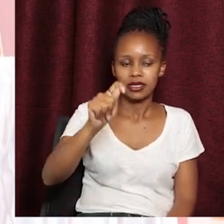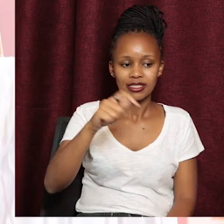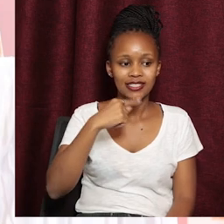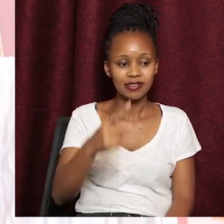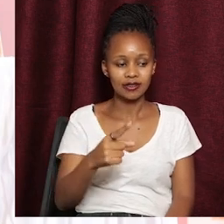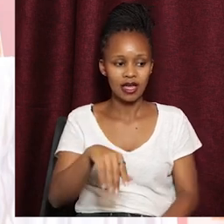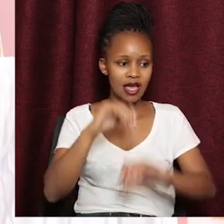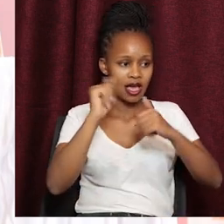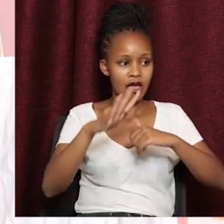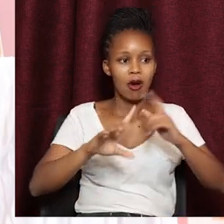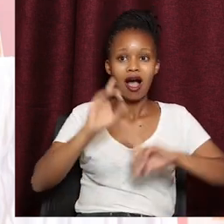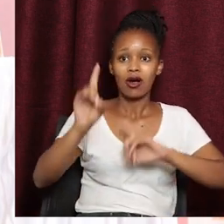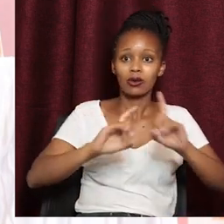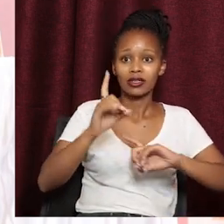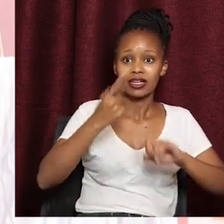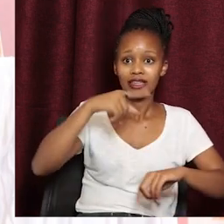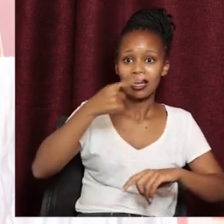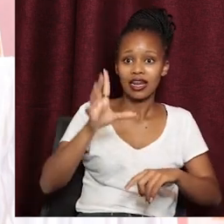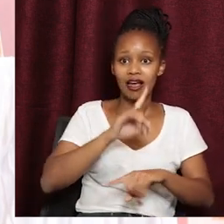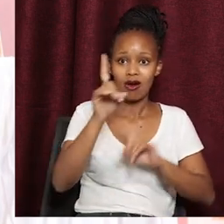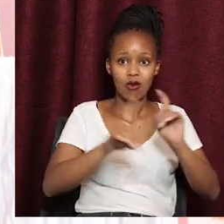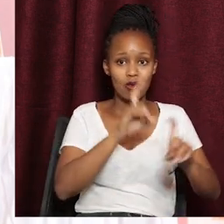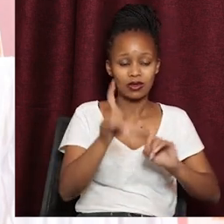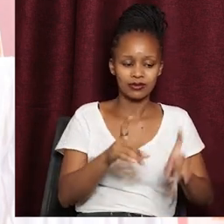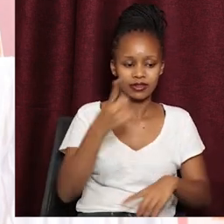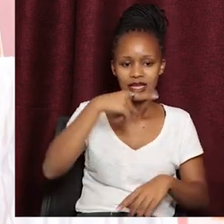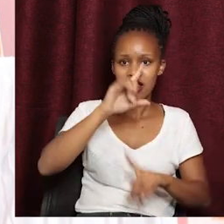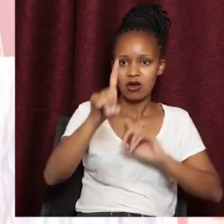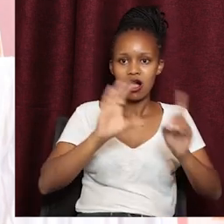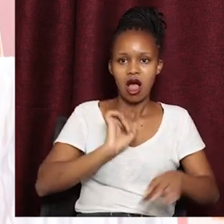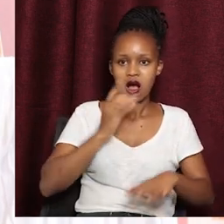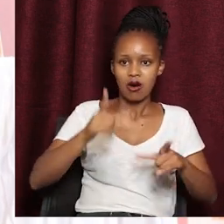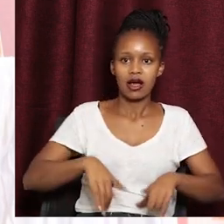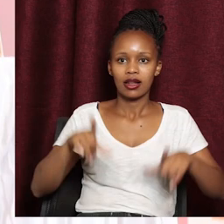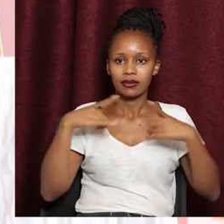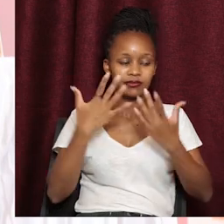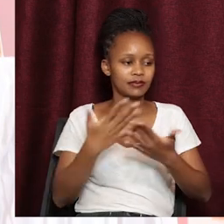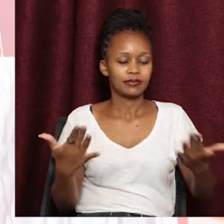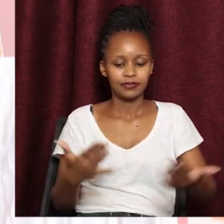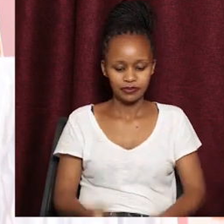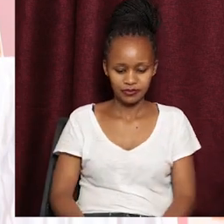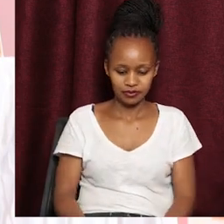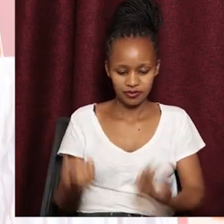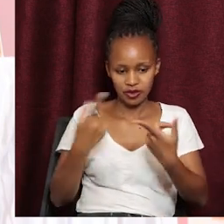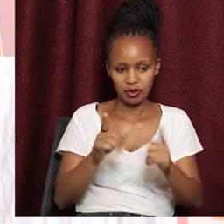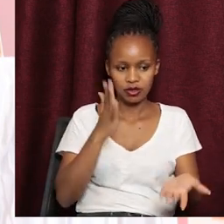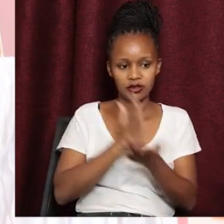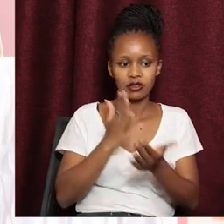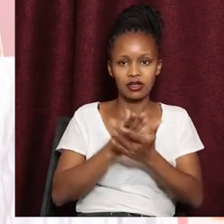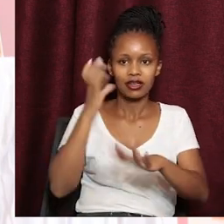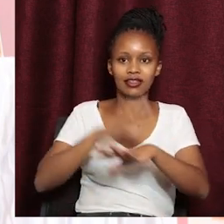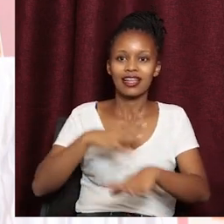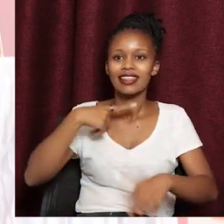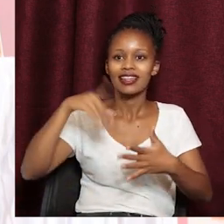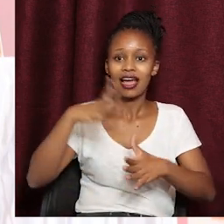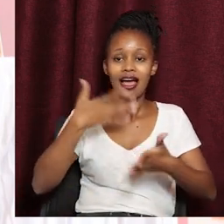we are able to ask the right questions. The right questions about our life situations. But rarely do we get the right